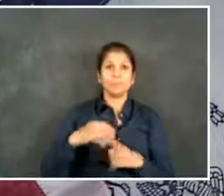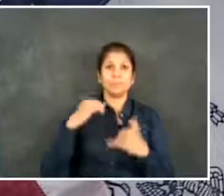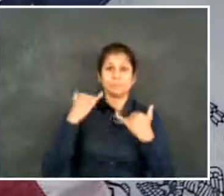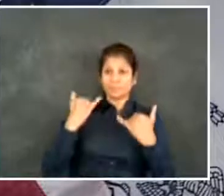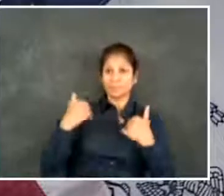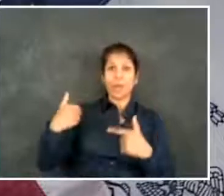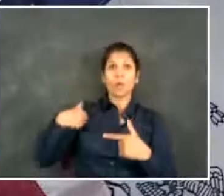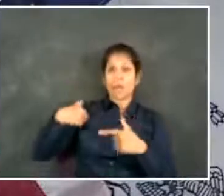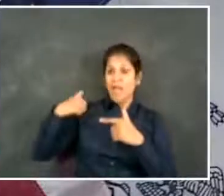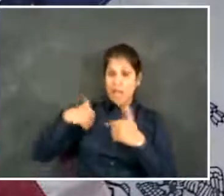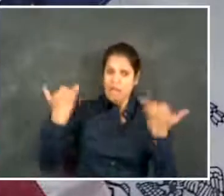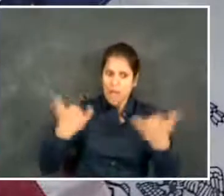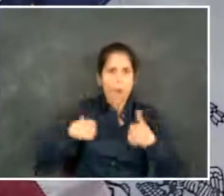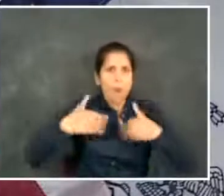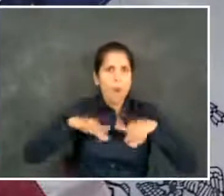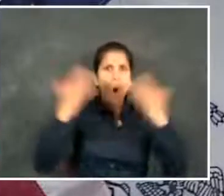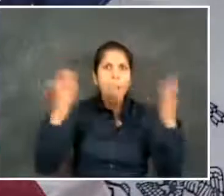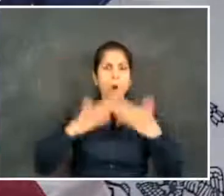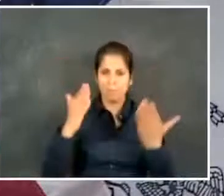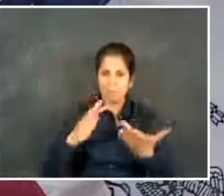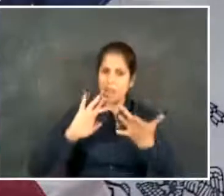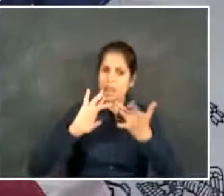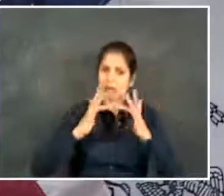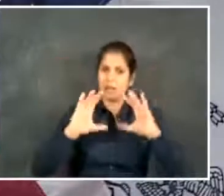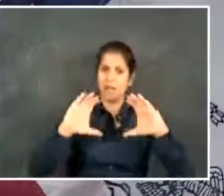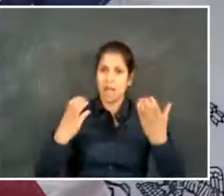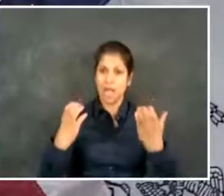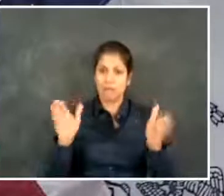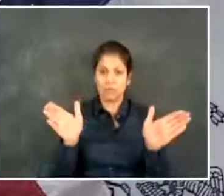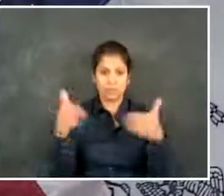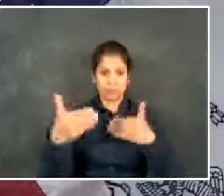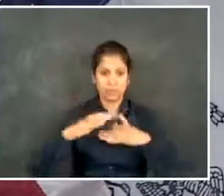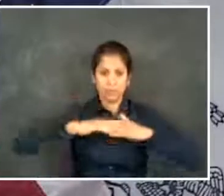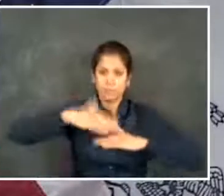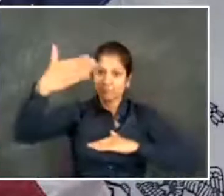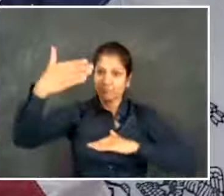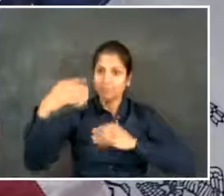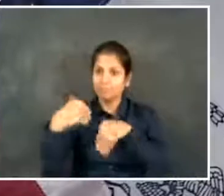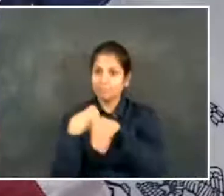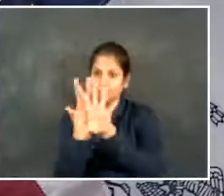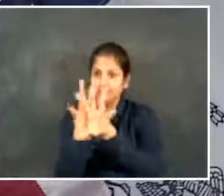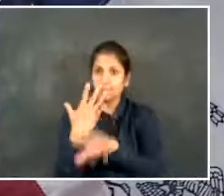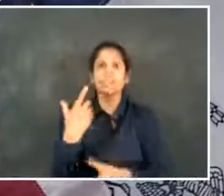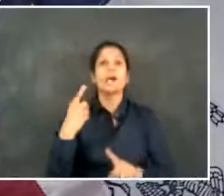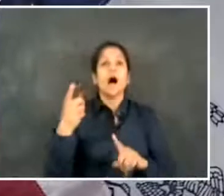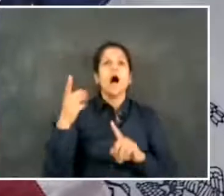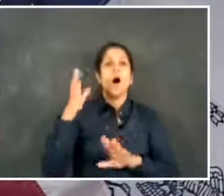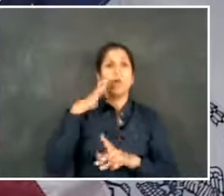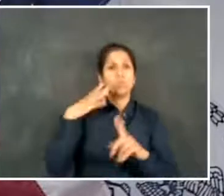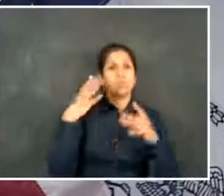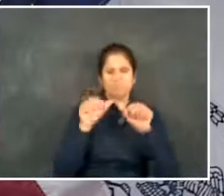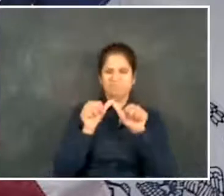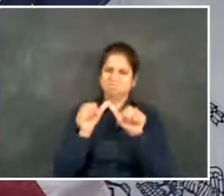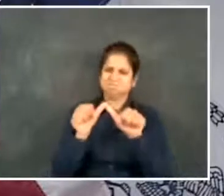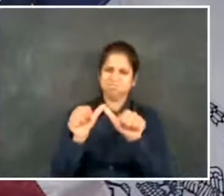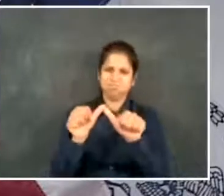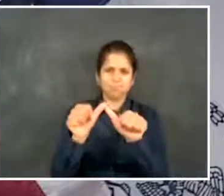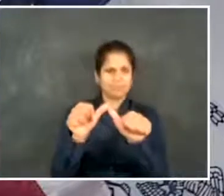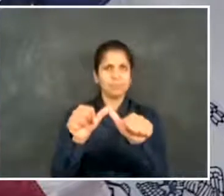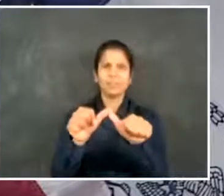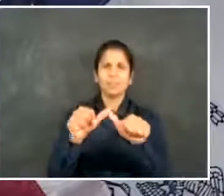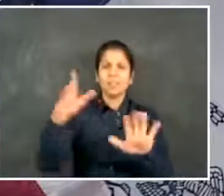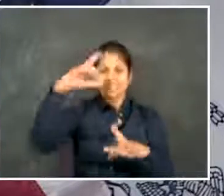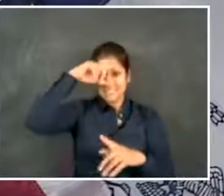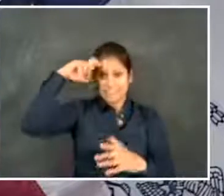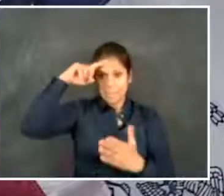June, but we're going to stretch that through July and August in different ways for any kids that need it. Maybe some kids at the end of June have gotten everything they needed out of